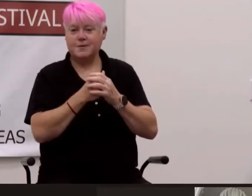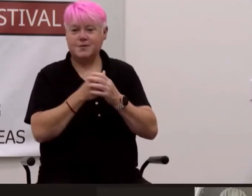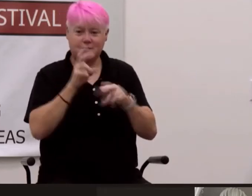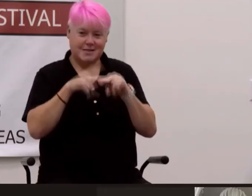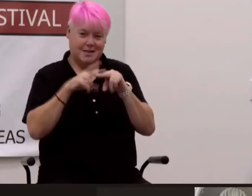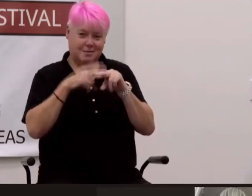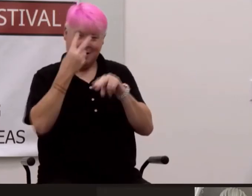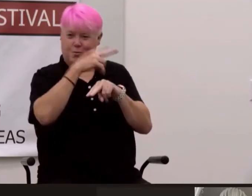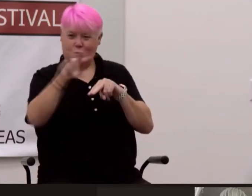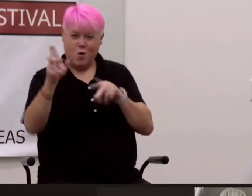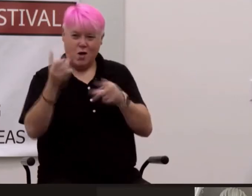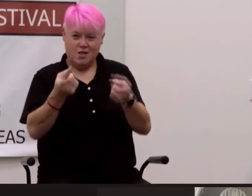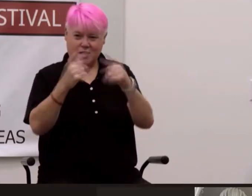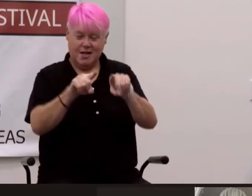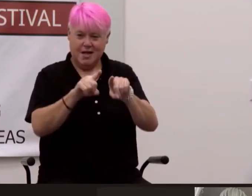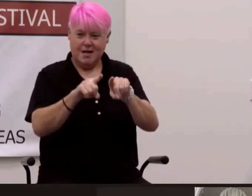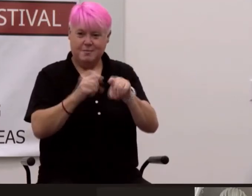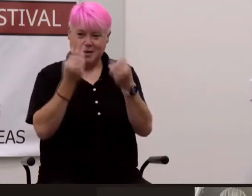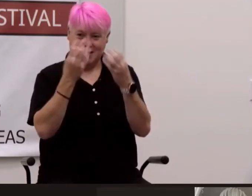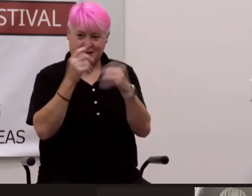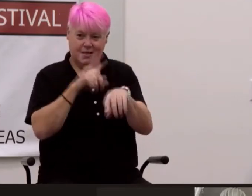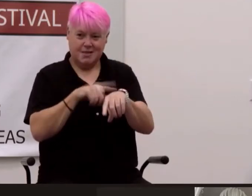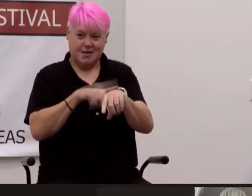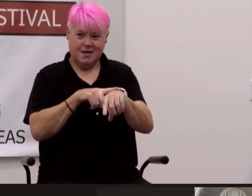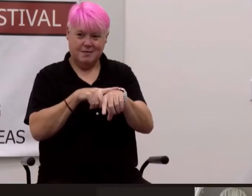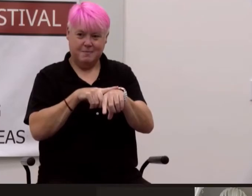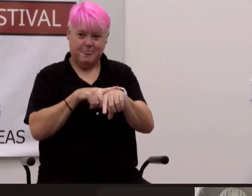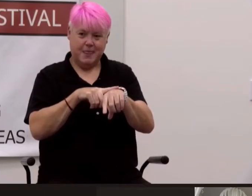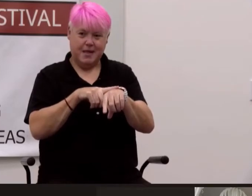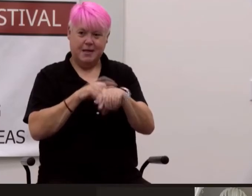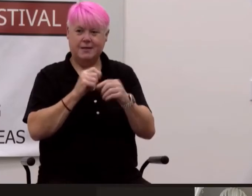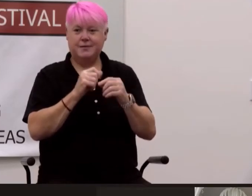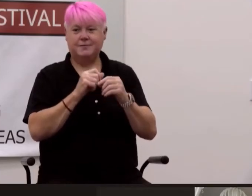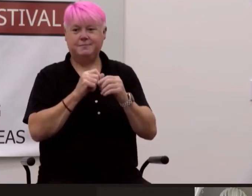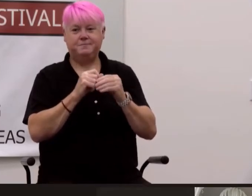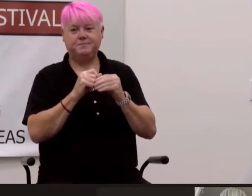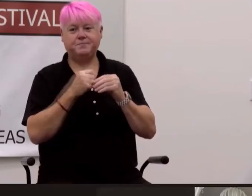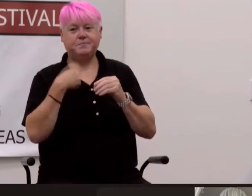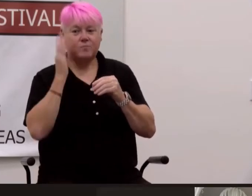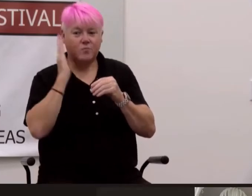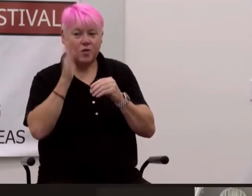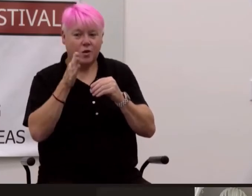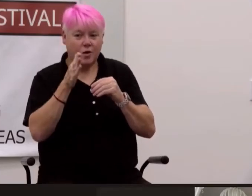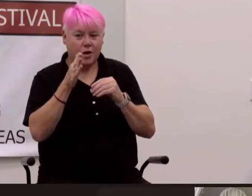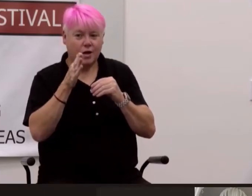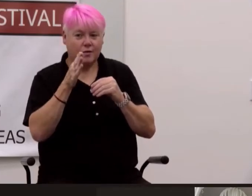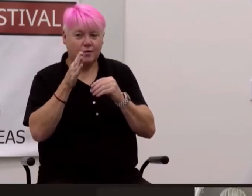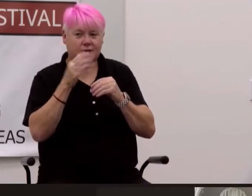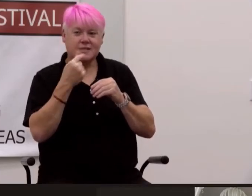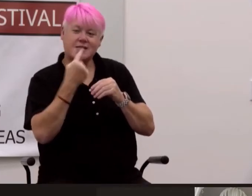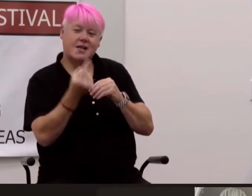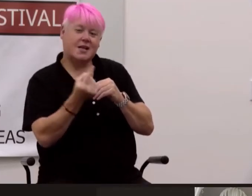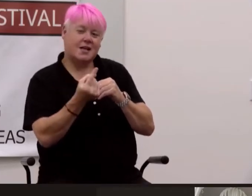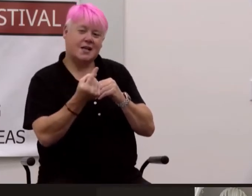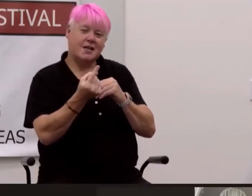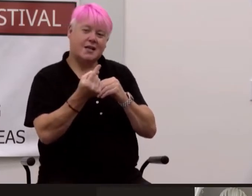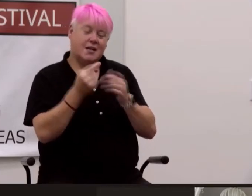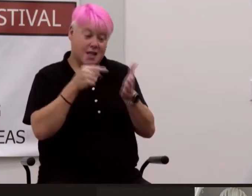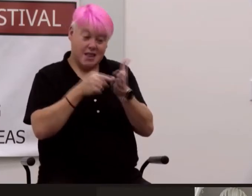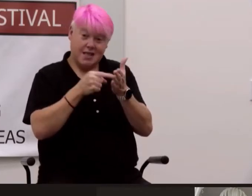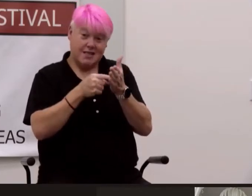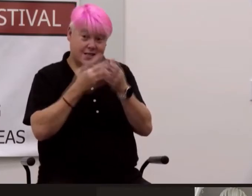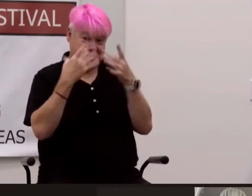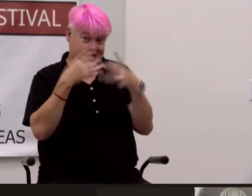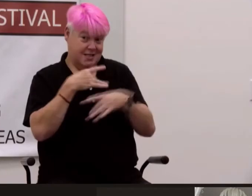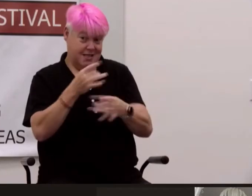all happen a lot of the time. And then I would cue Shane. I would say, this is really interesting. I don't